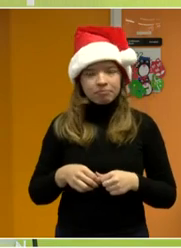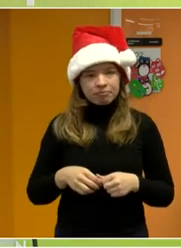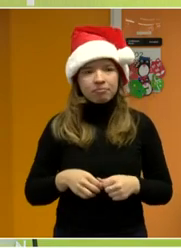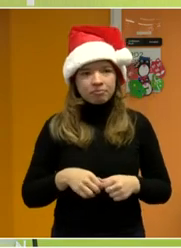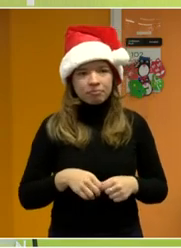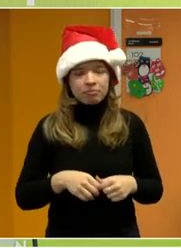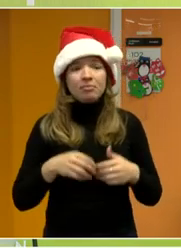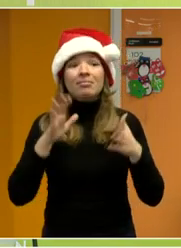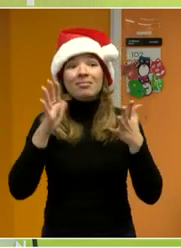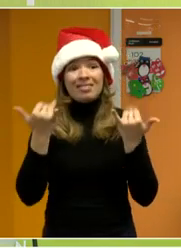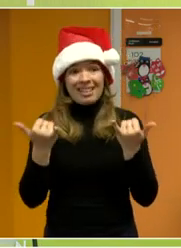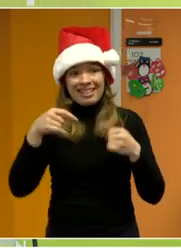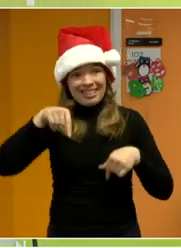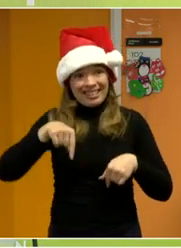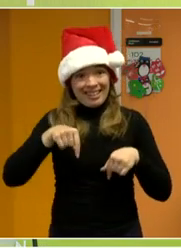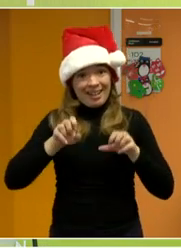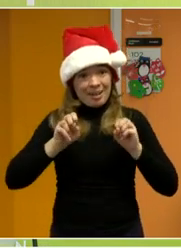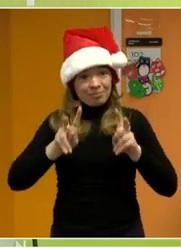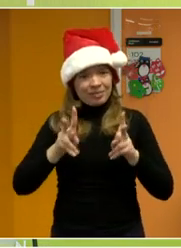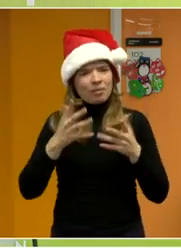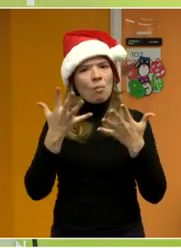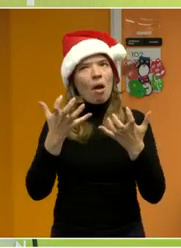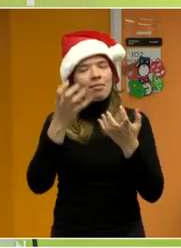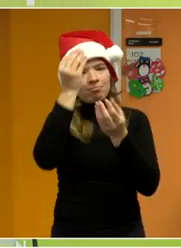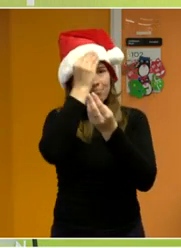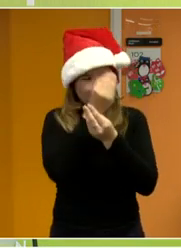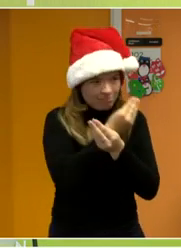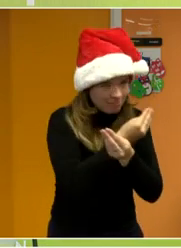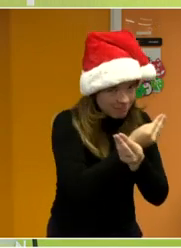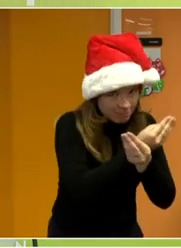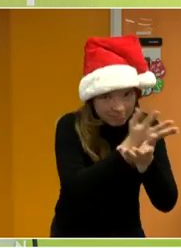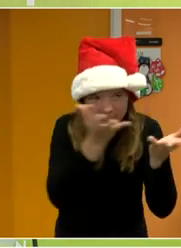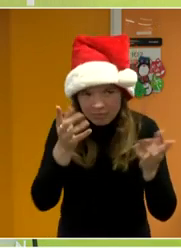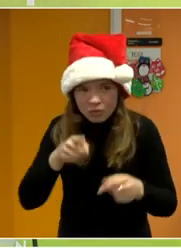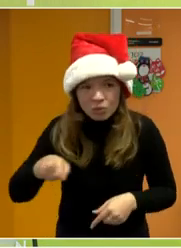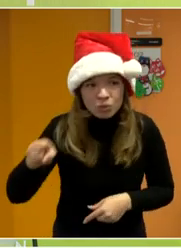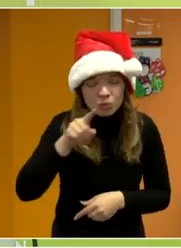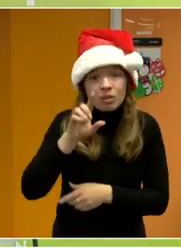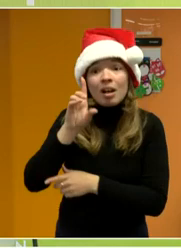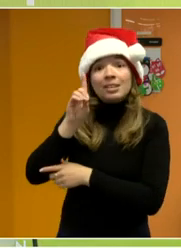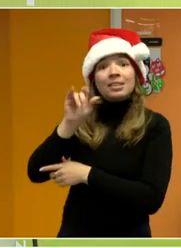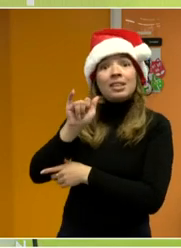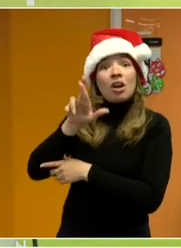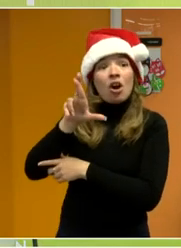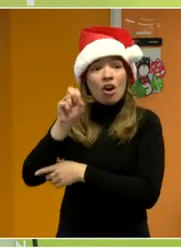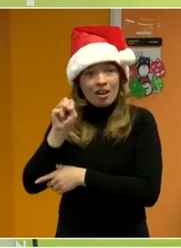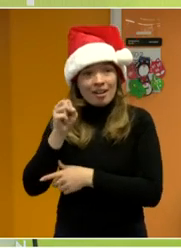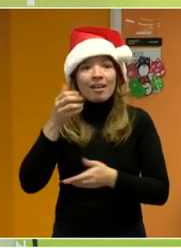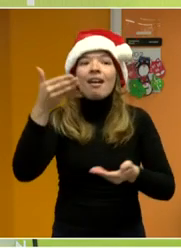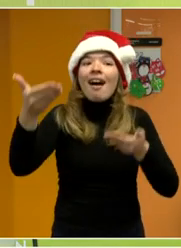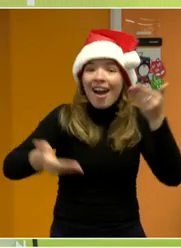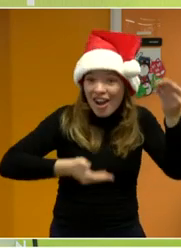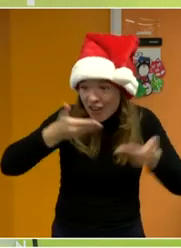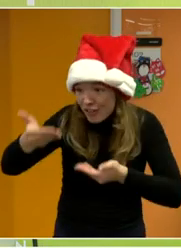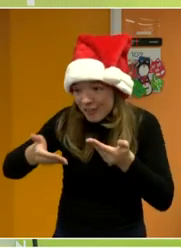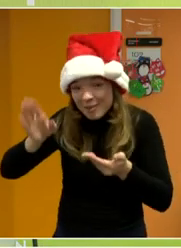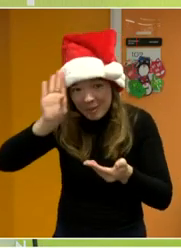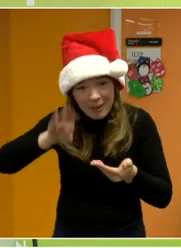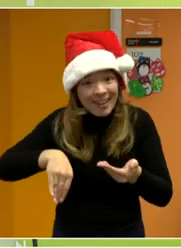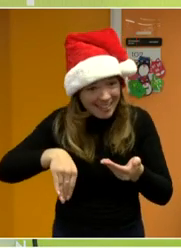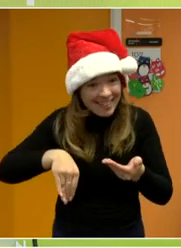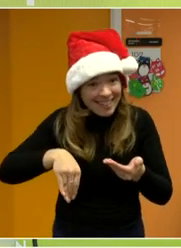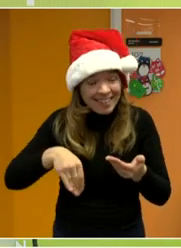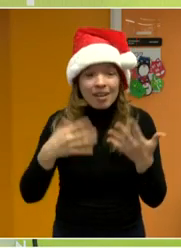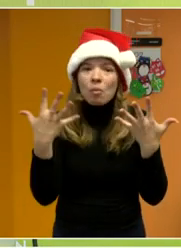opportunity to note that, like many DC government agencies, DRS is hiring, and we are really looking for